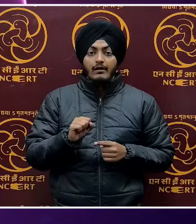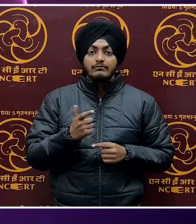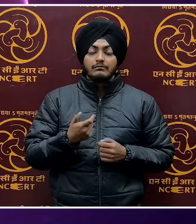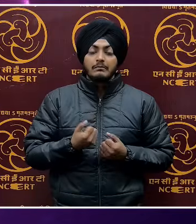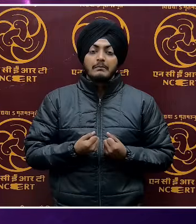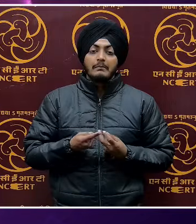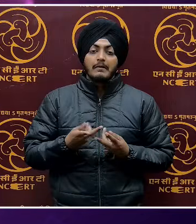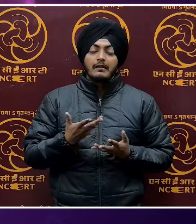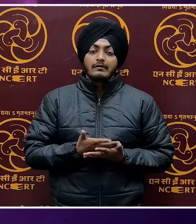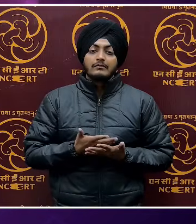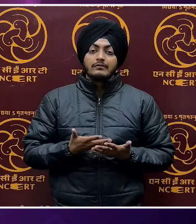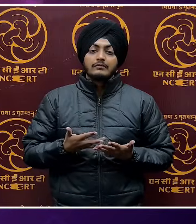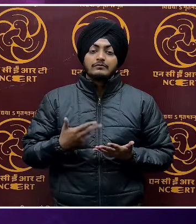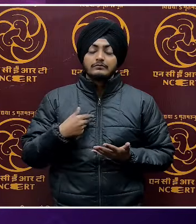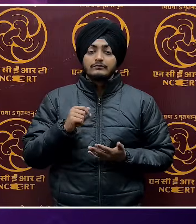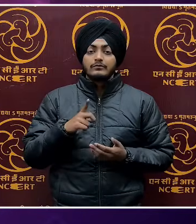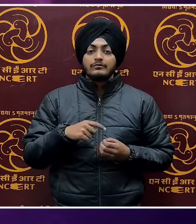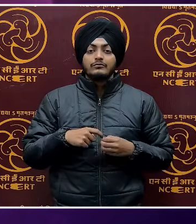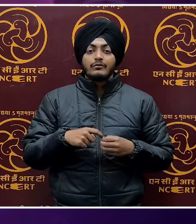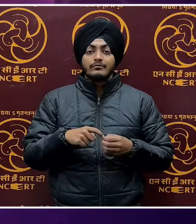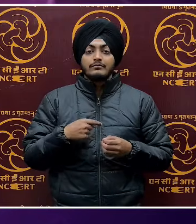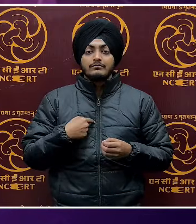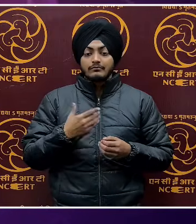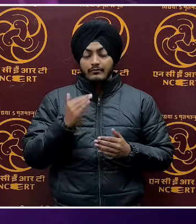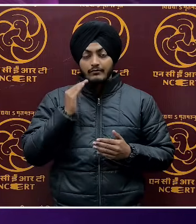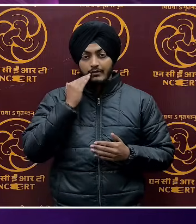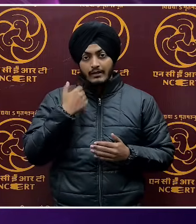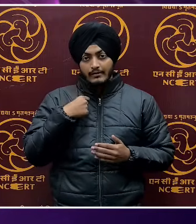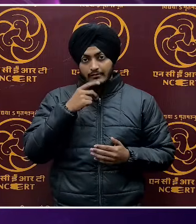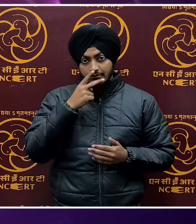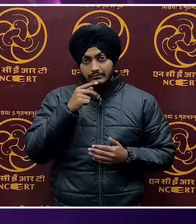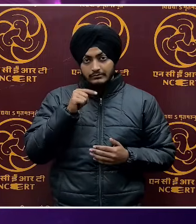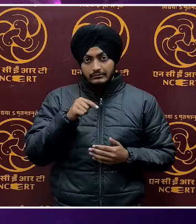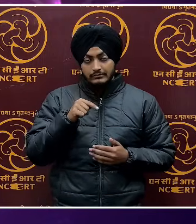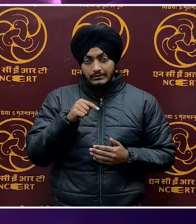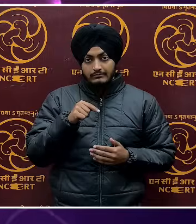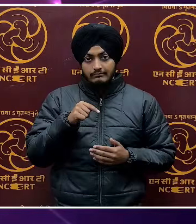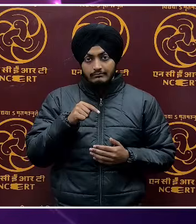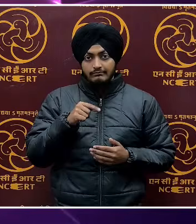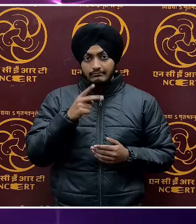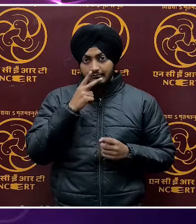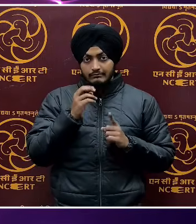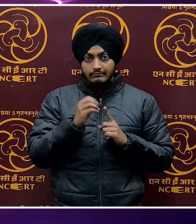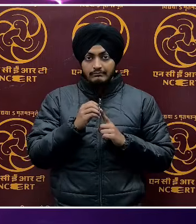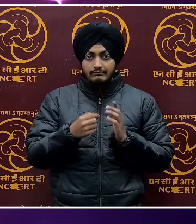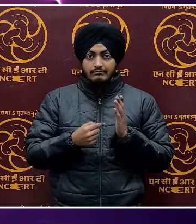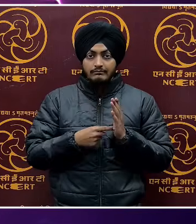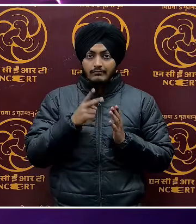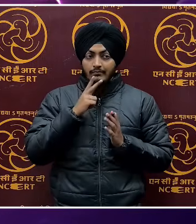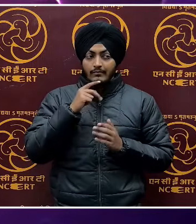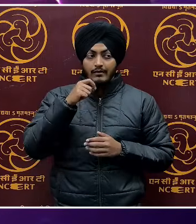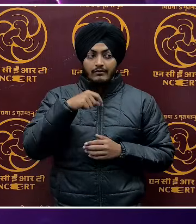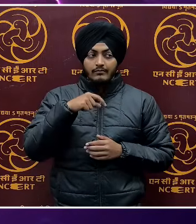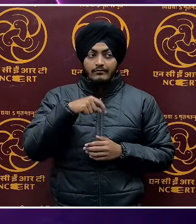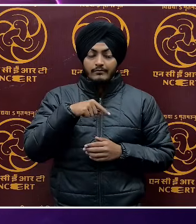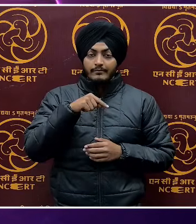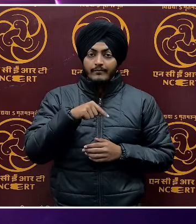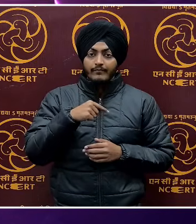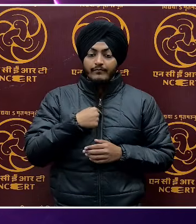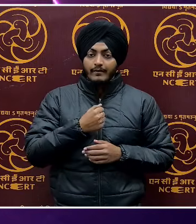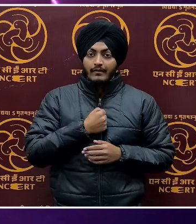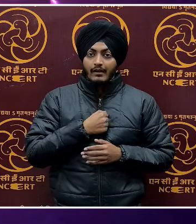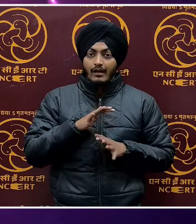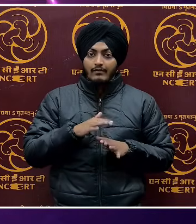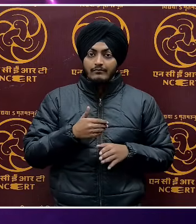things. And I have this first question. When we see what is there on the slide, little drops of water, I have one